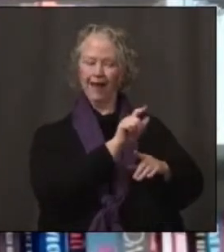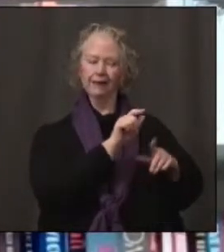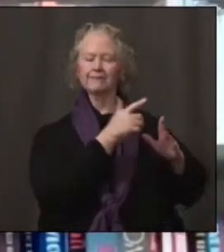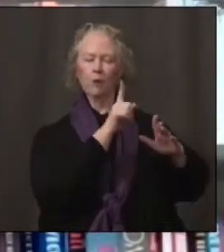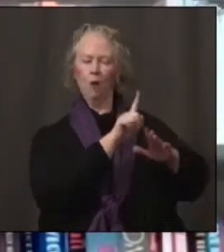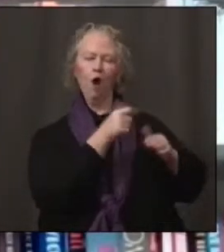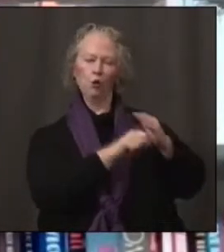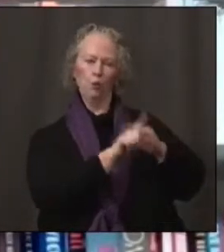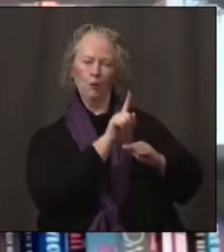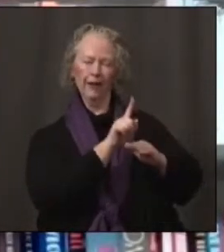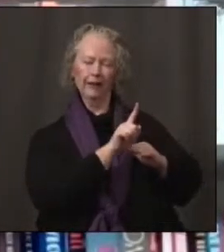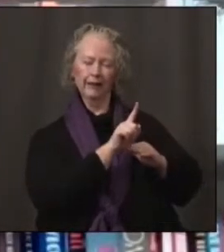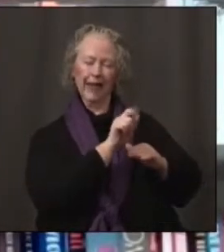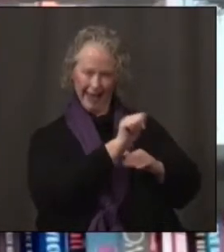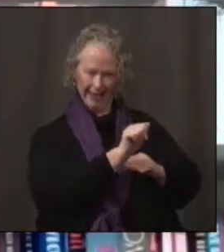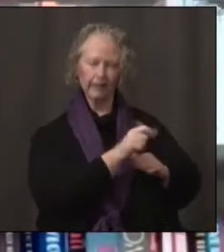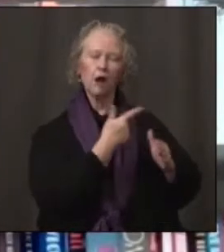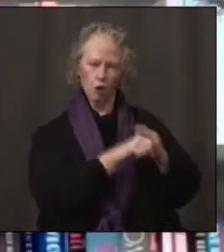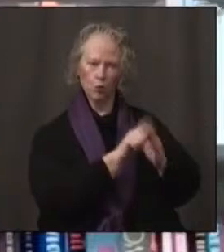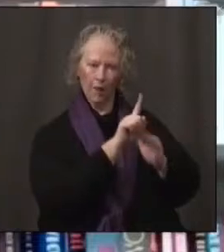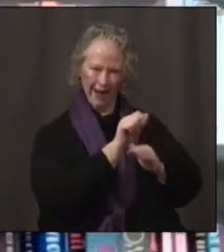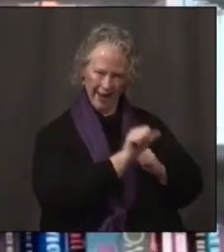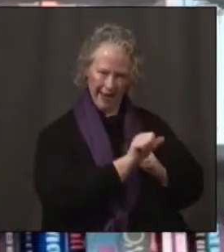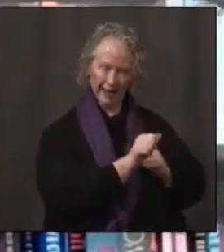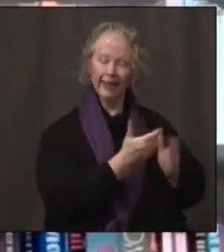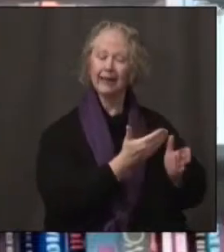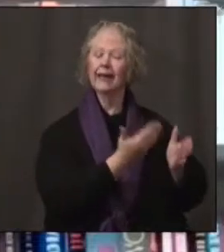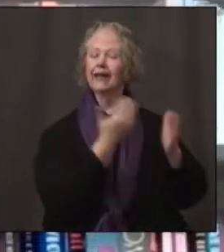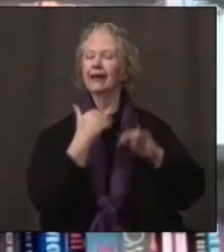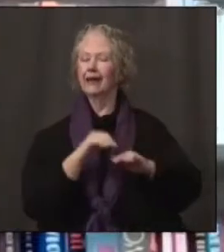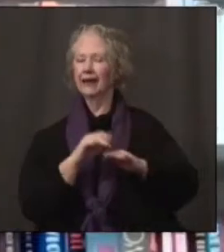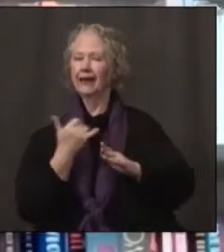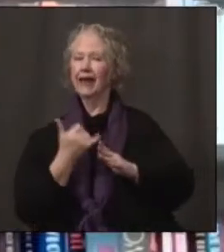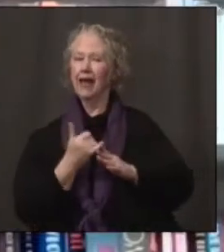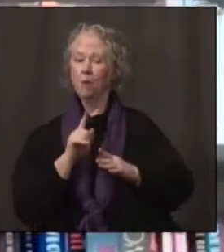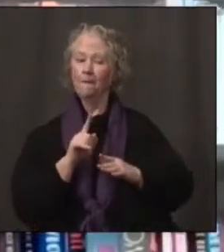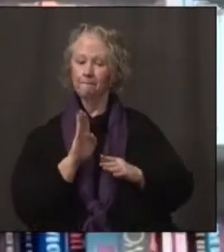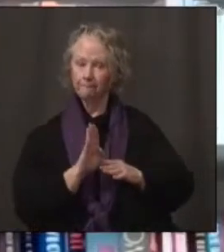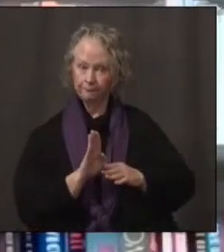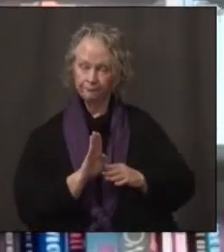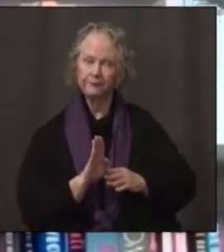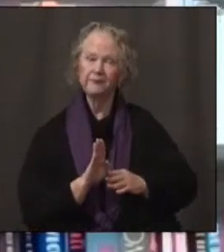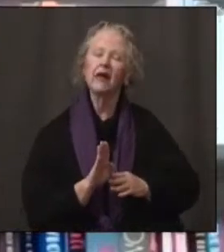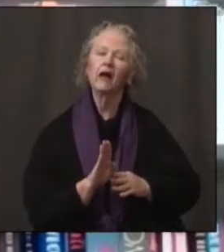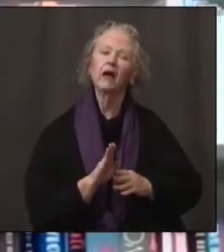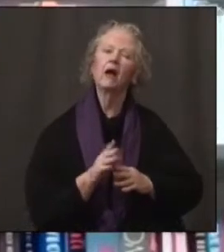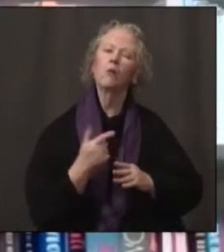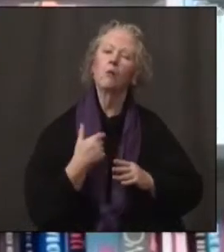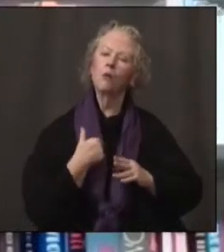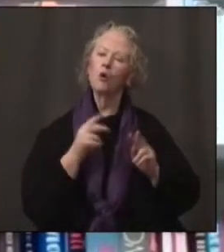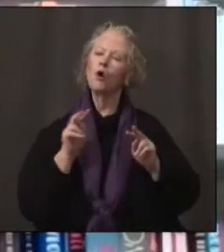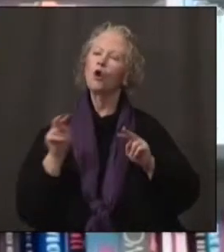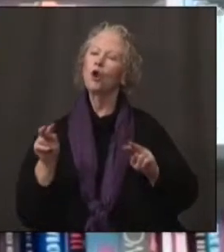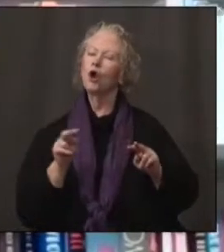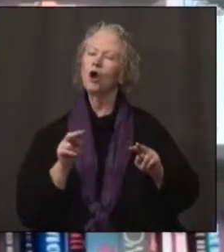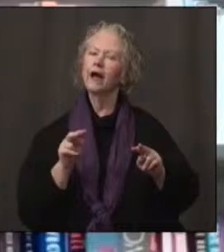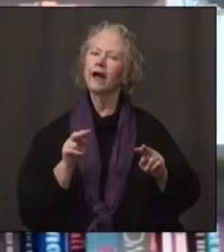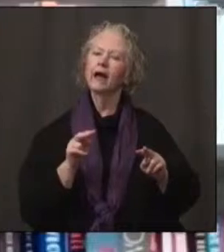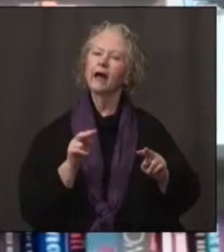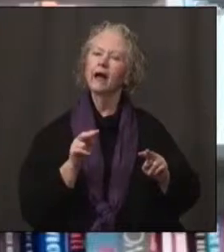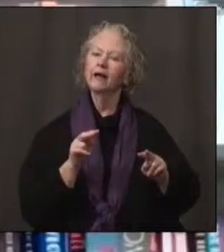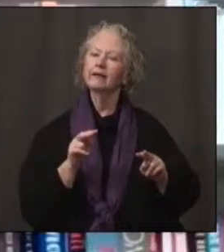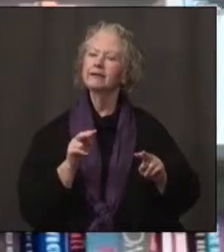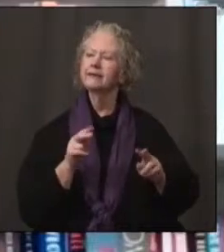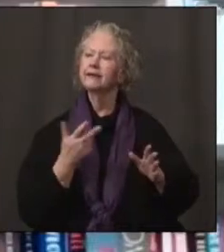then, Phase 1A. Then when we get into 1A, we'll start rolling out to